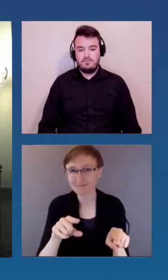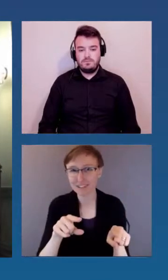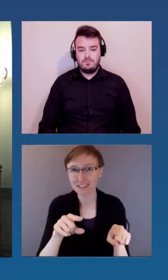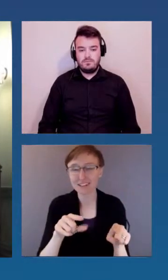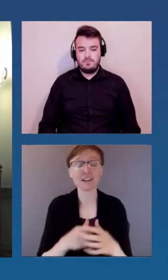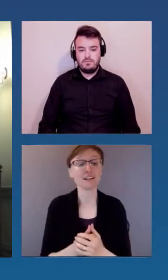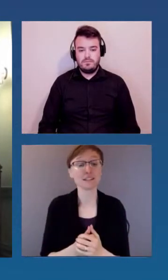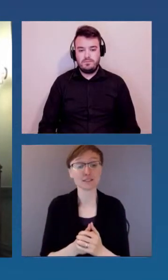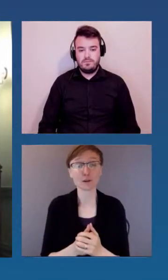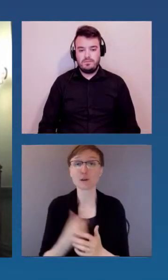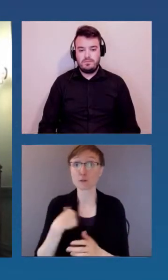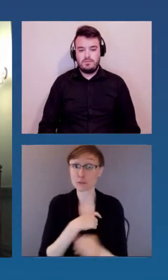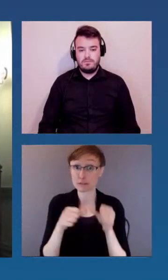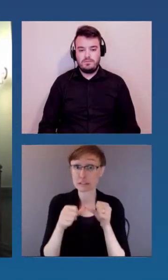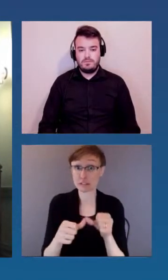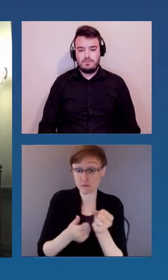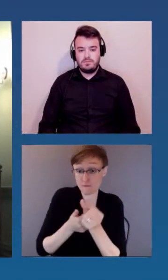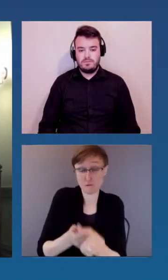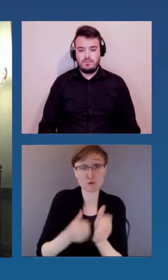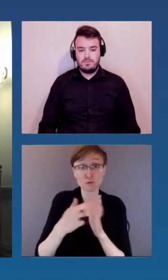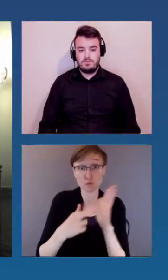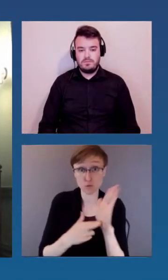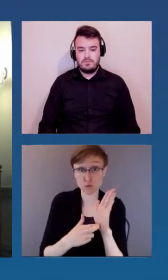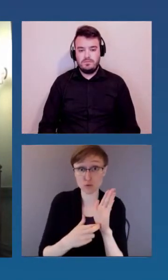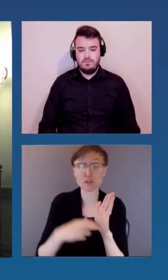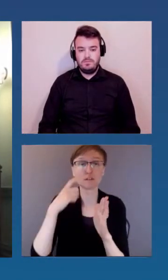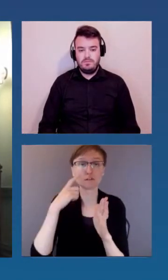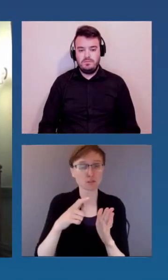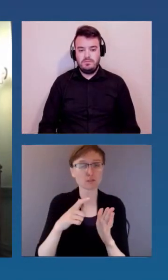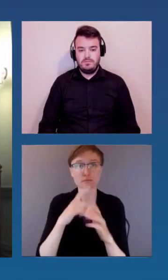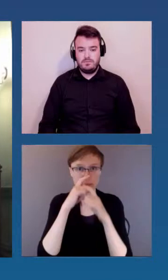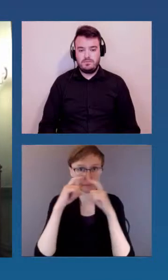temporary mandatory mask bylaw. When we wear